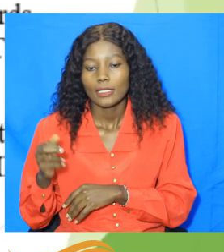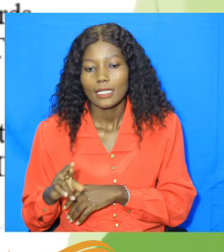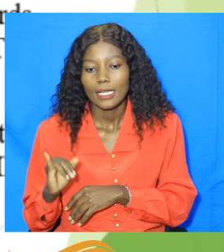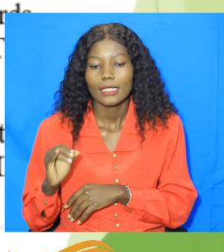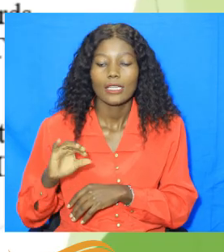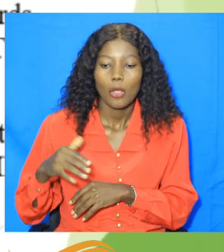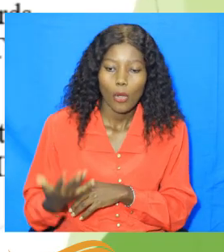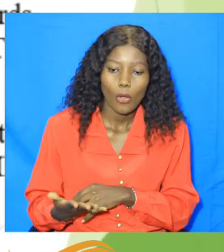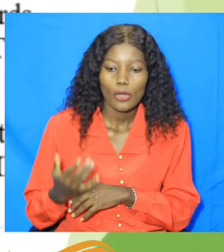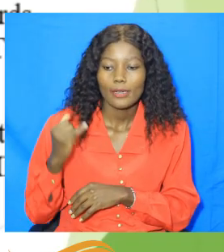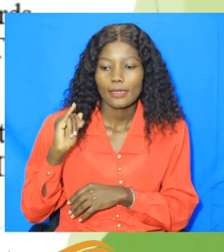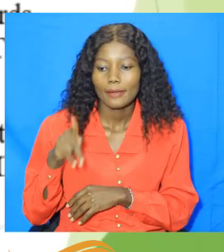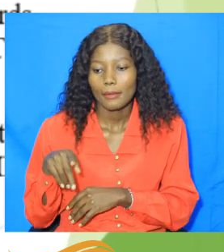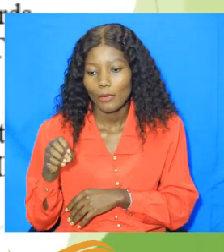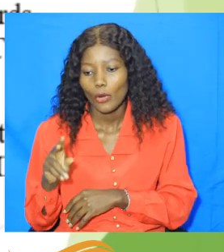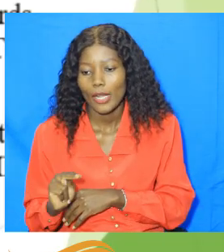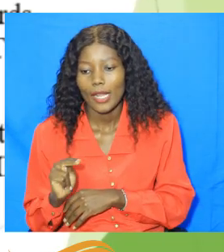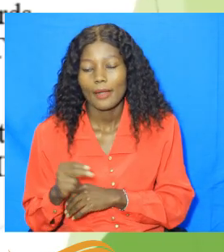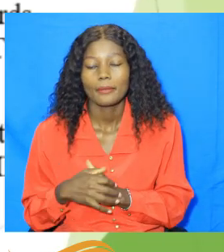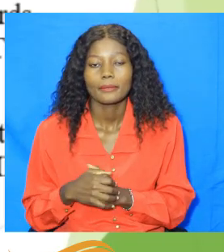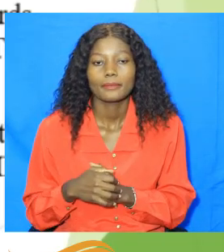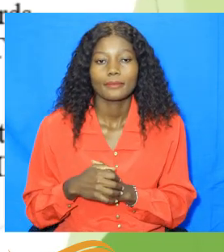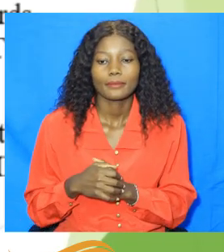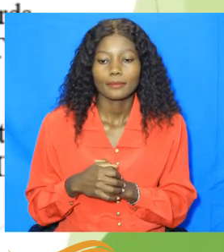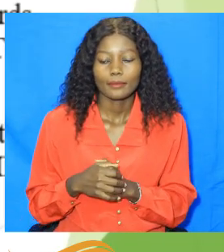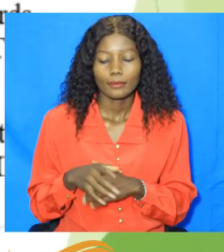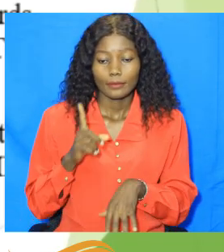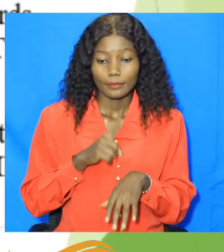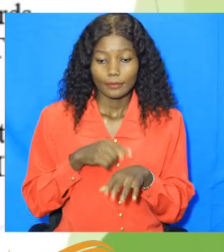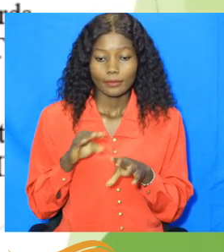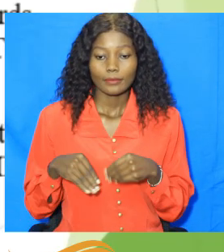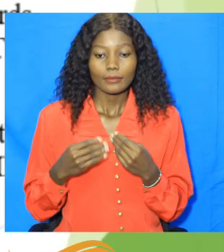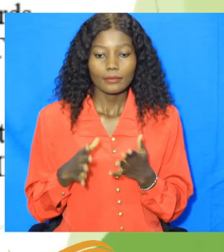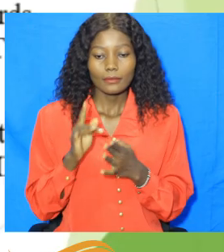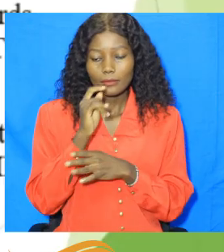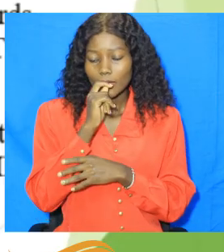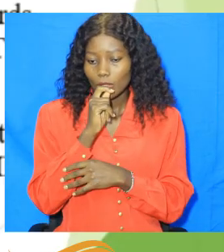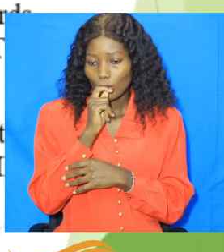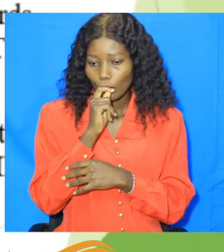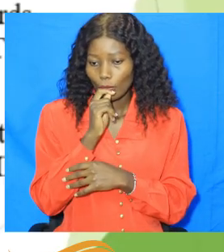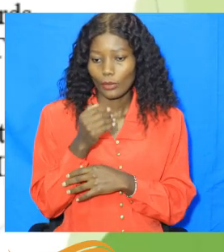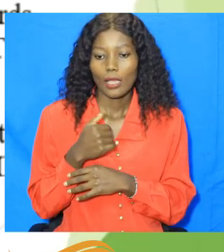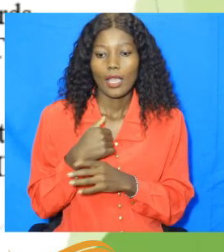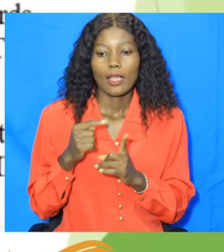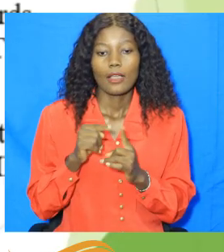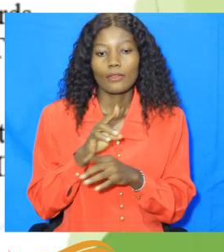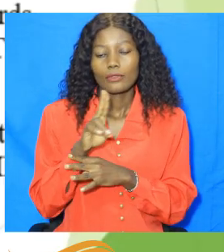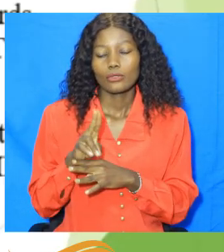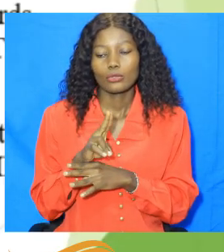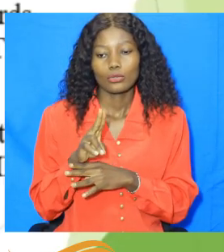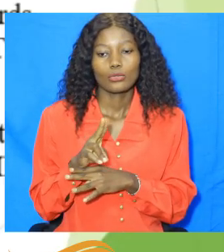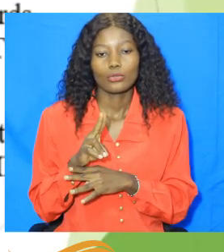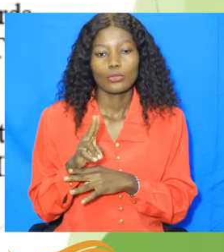was an Ipon. And in awarding, the referee has to use the